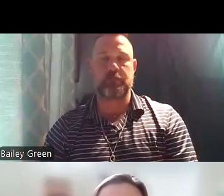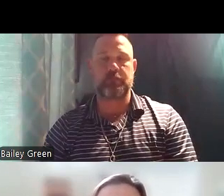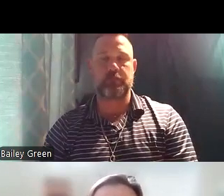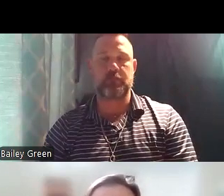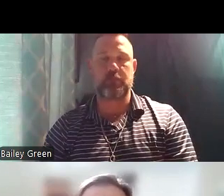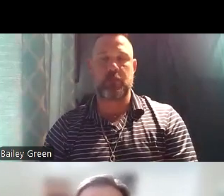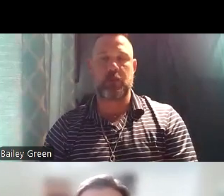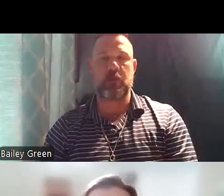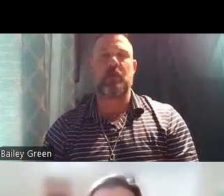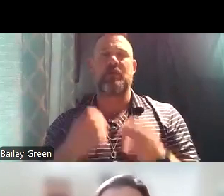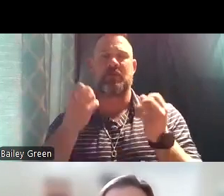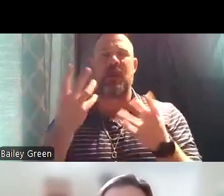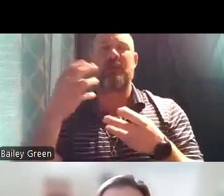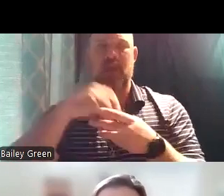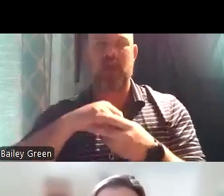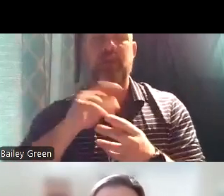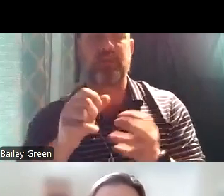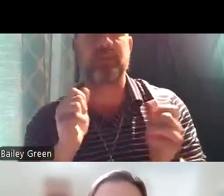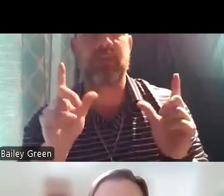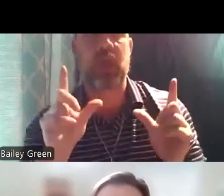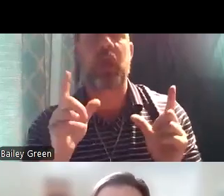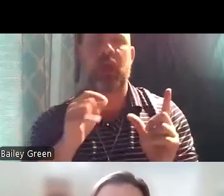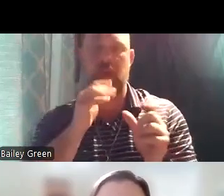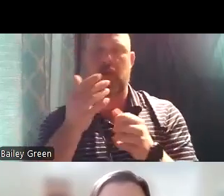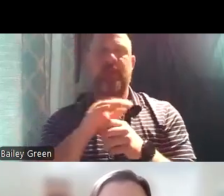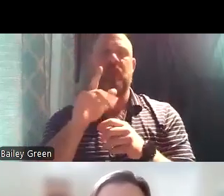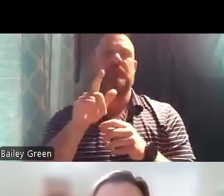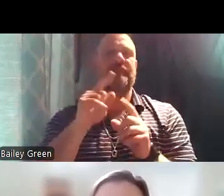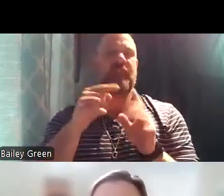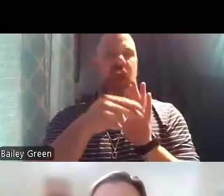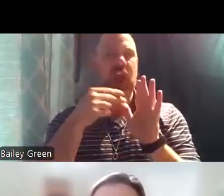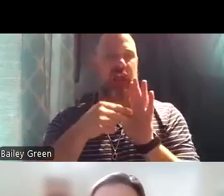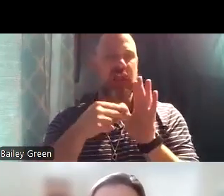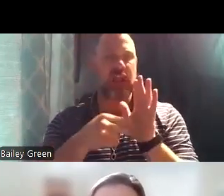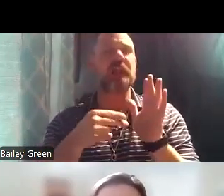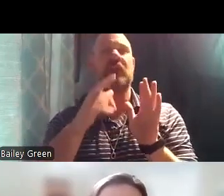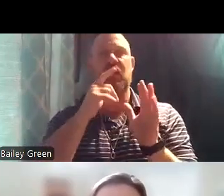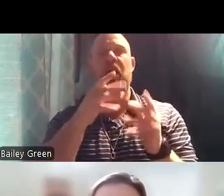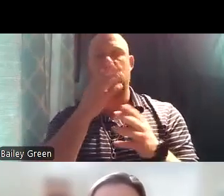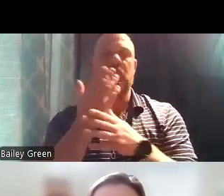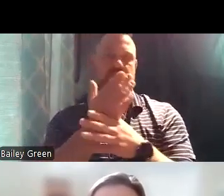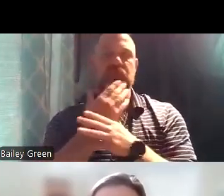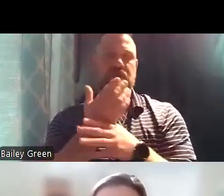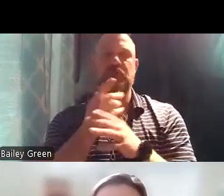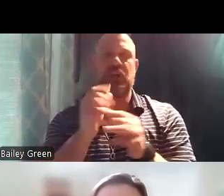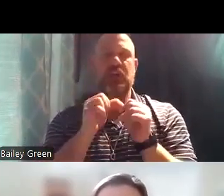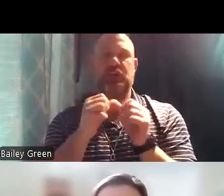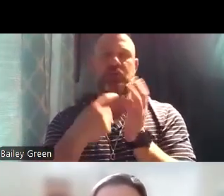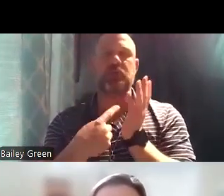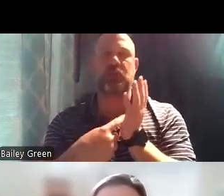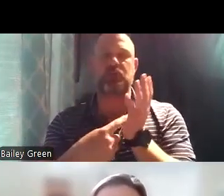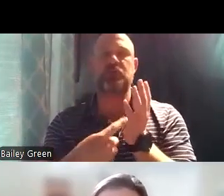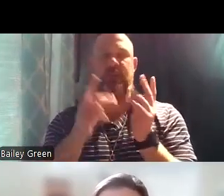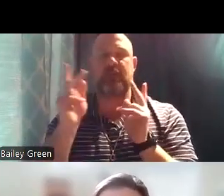And there's a lot of content in these slides. I'm going to try to cover like highlights, and then we're happy to share them and continue in discussion if folks